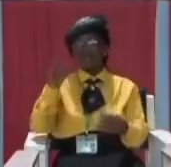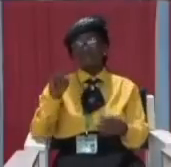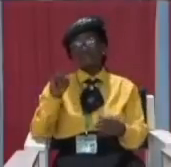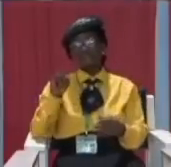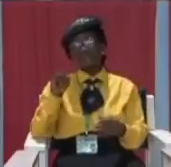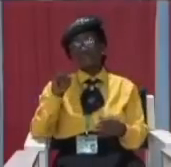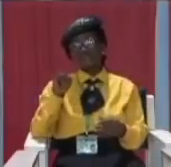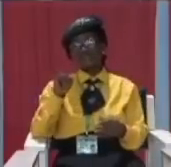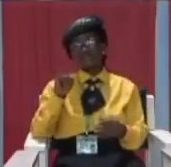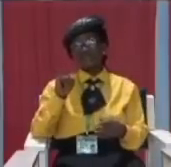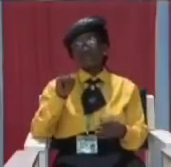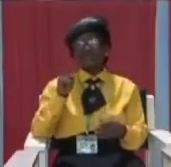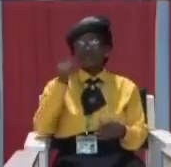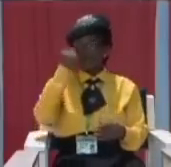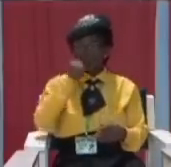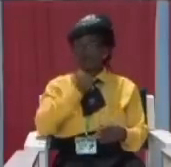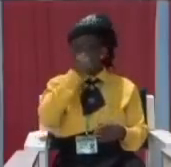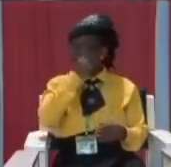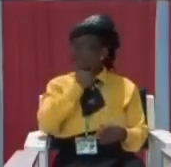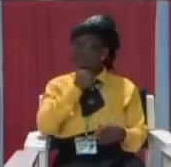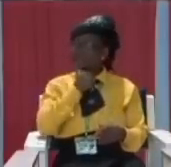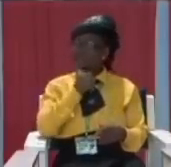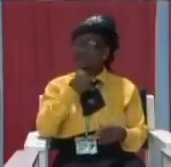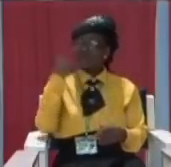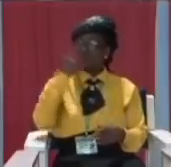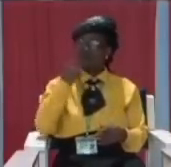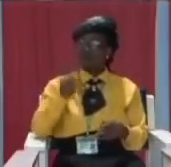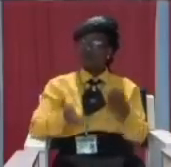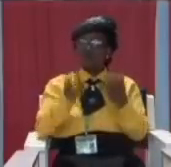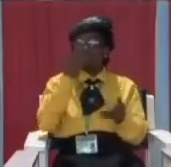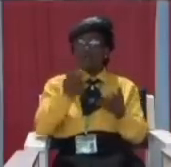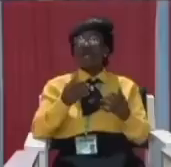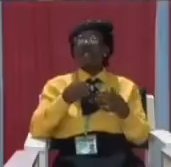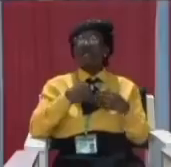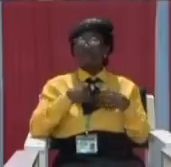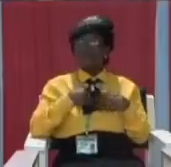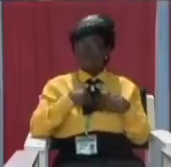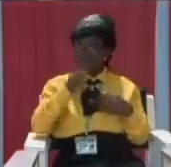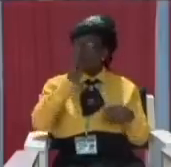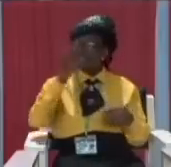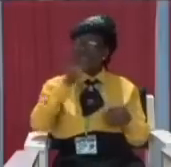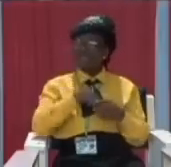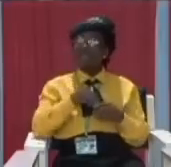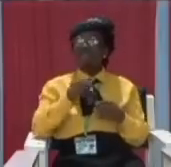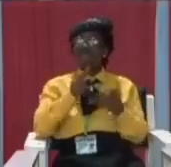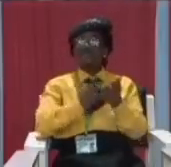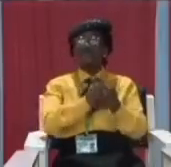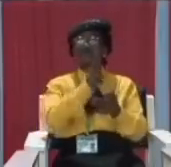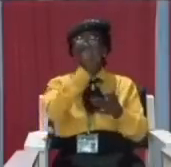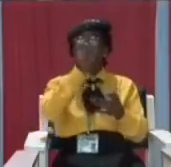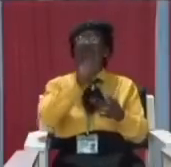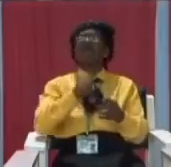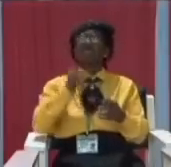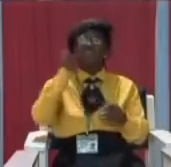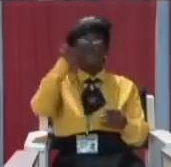the twins, who by now should be in the university. that she was